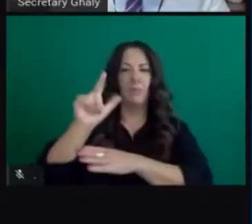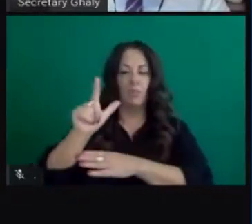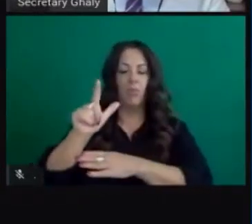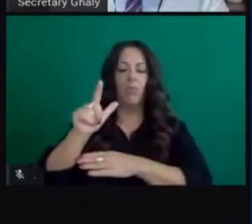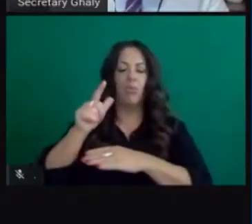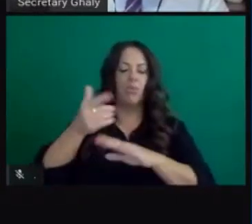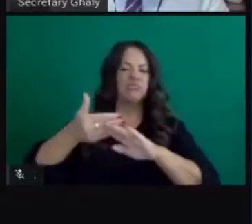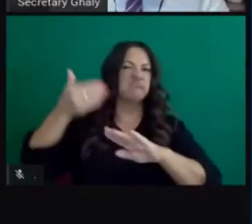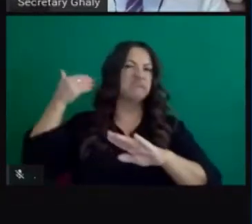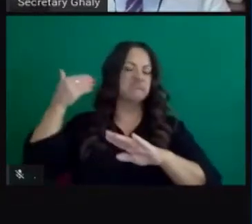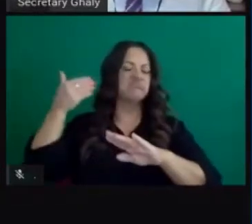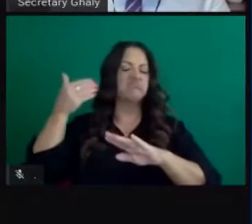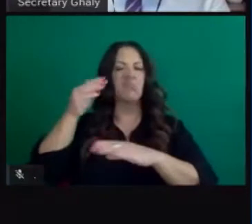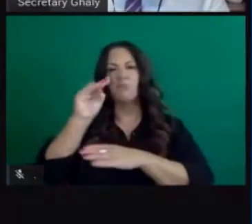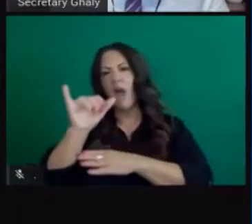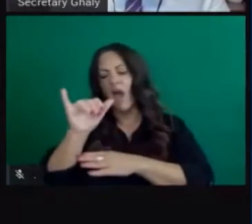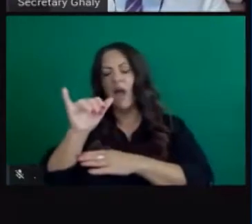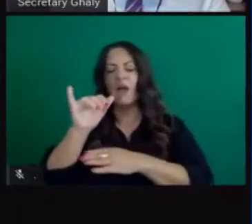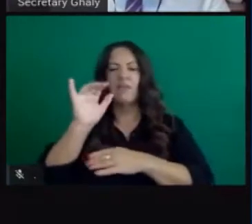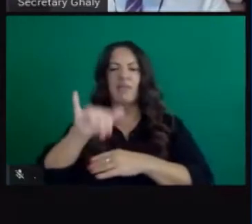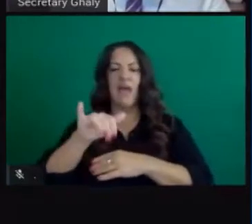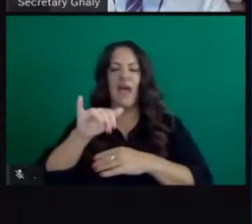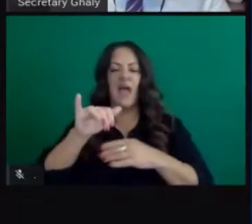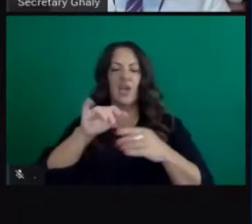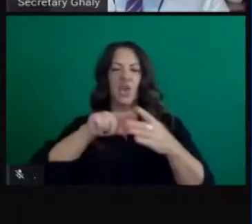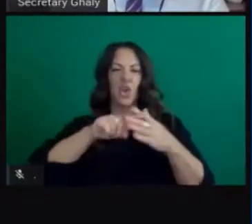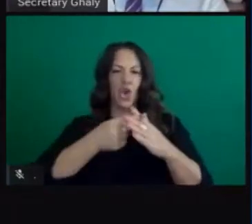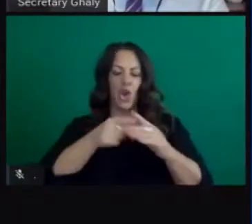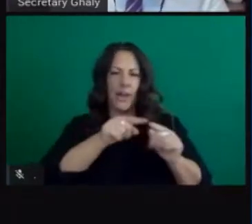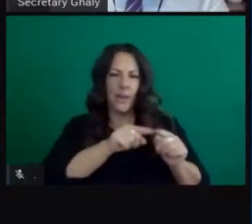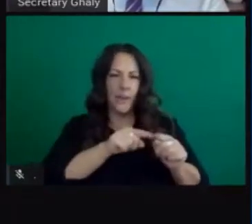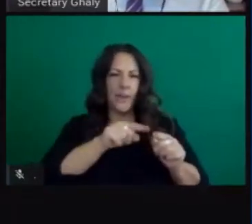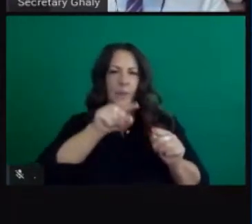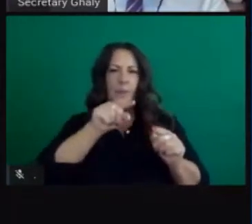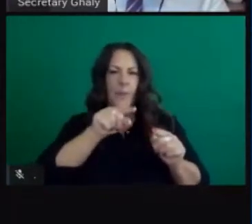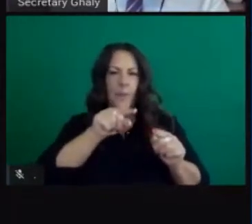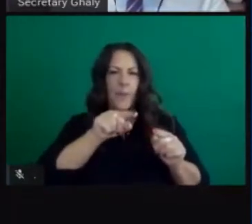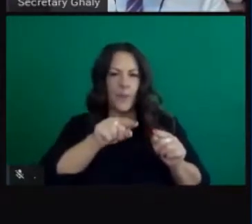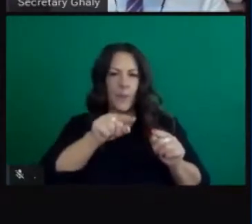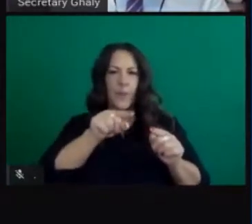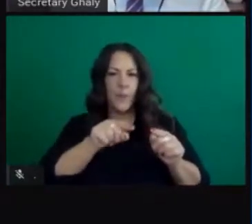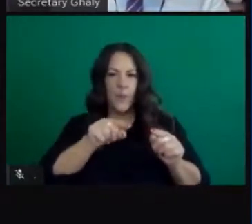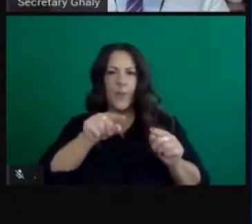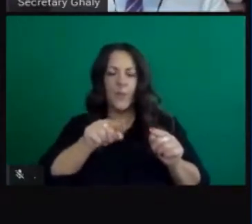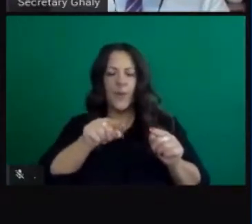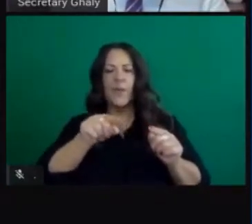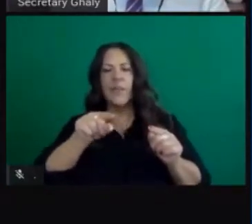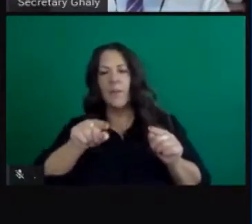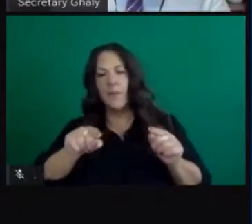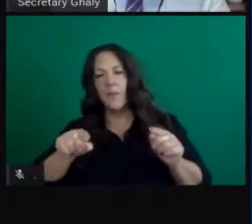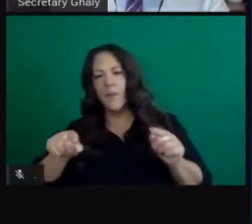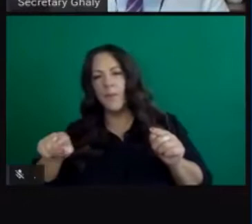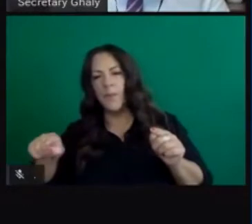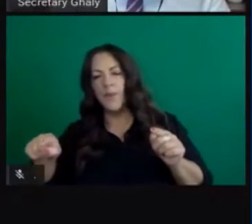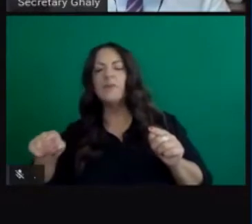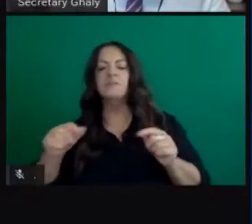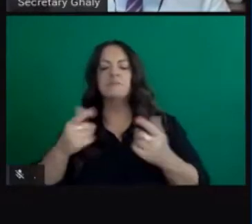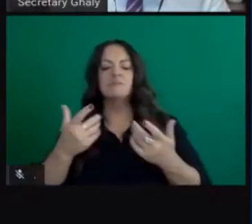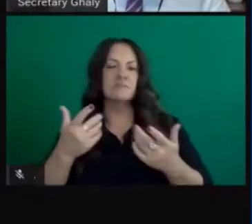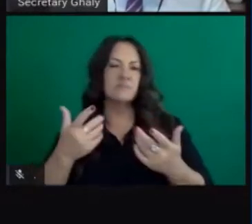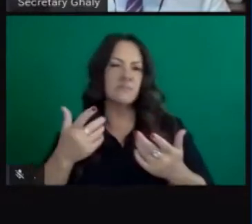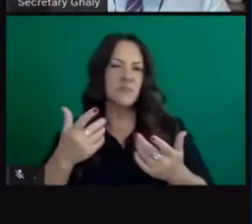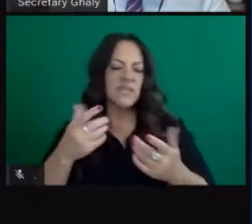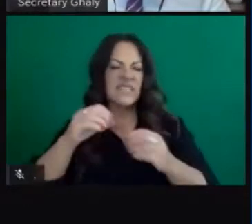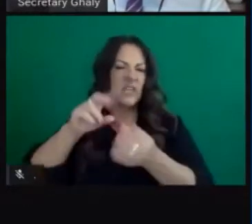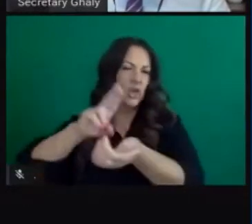early April into May, we saw a large proportion of the deaths in California from COVID-19 in